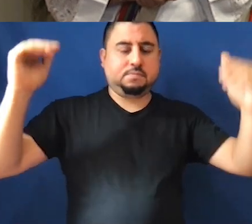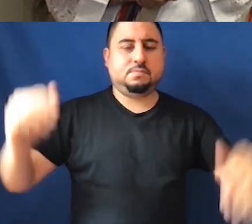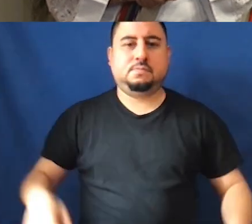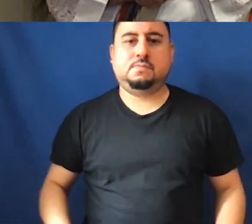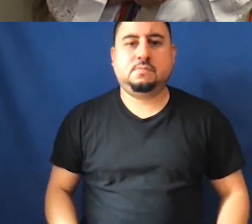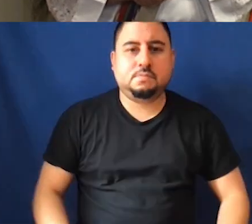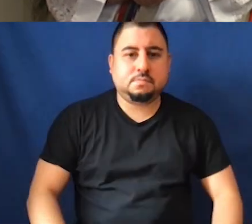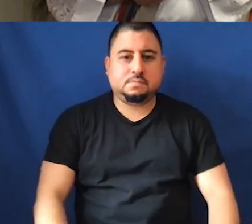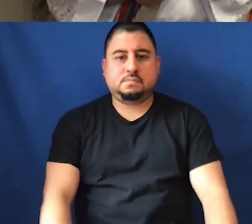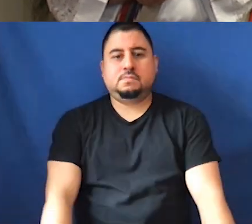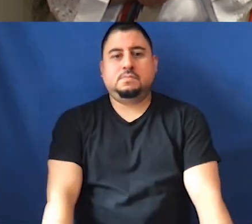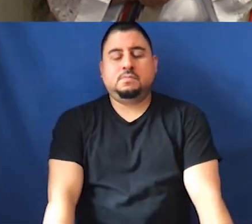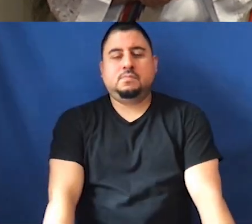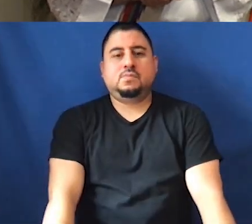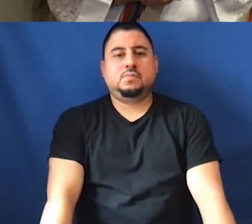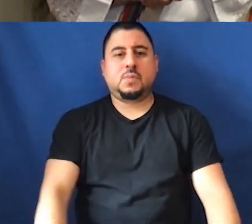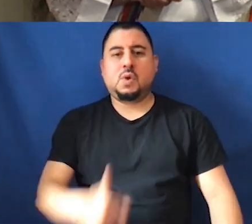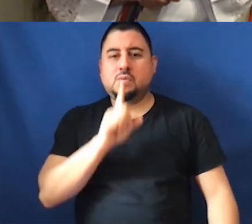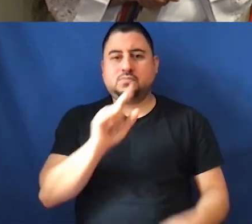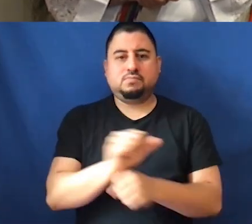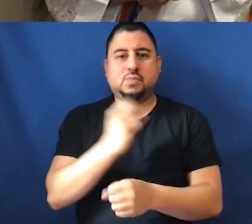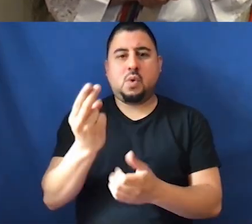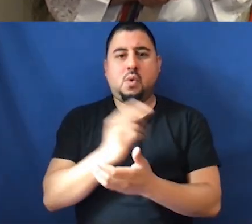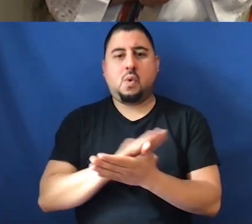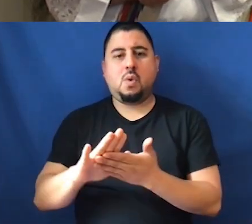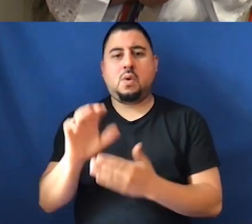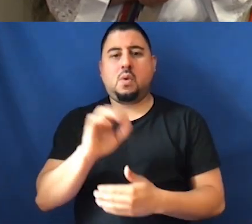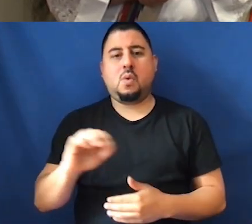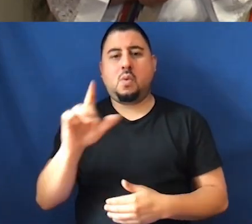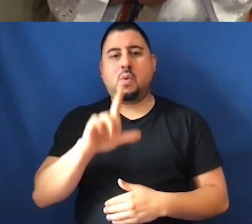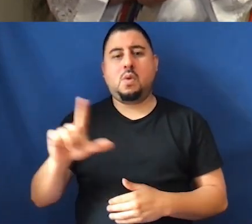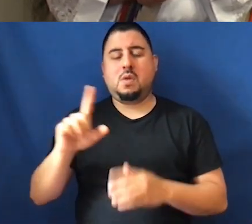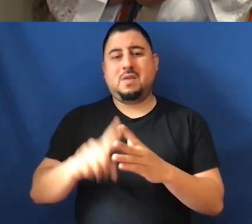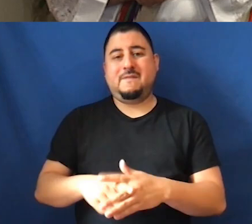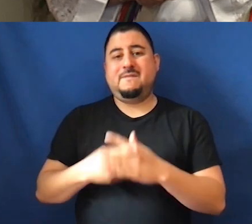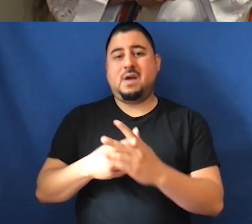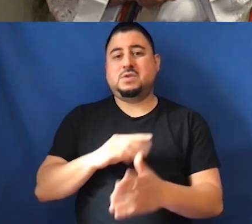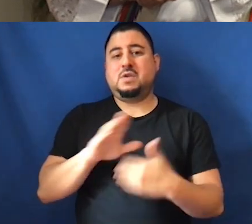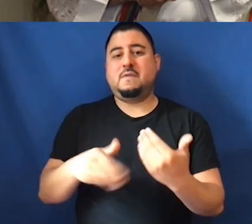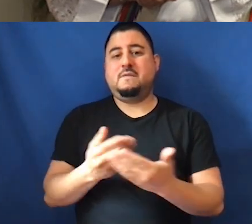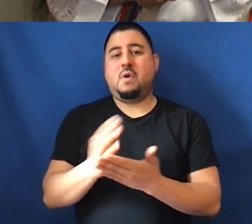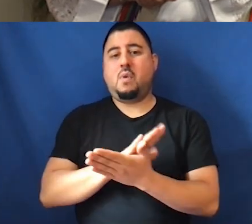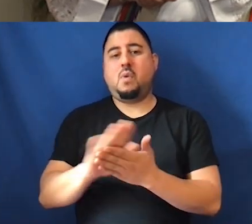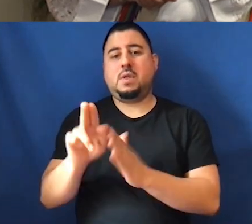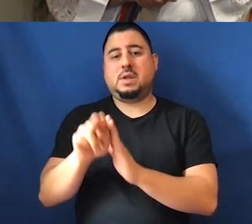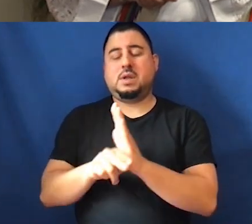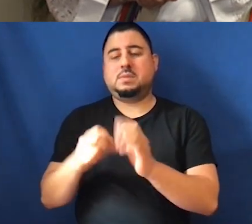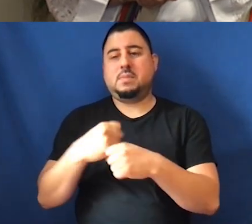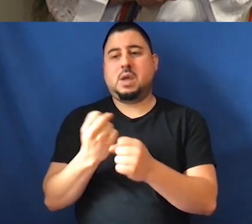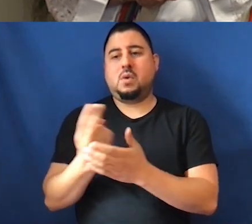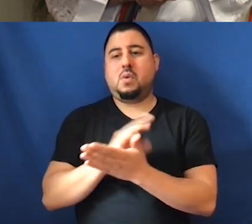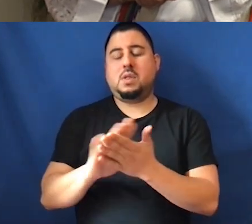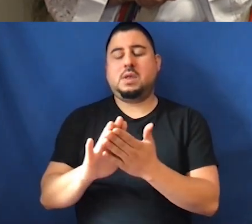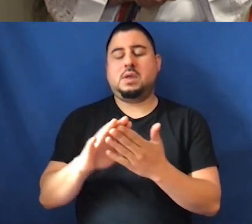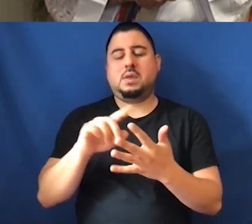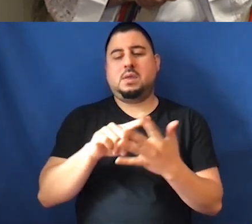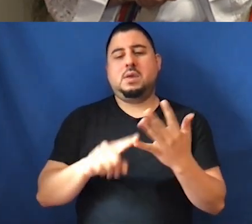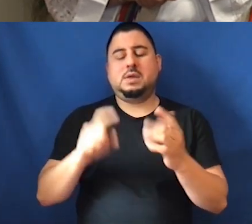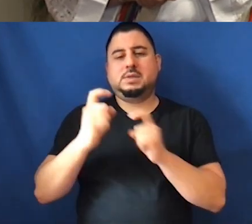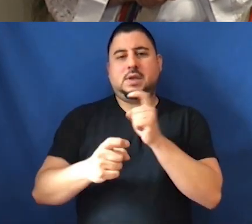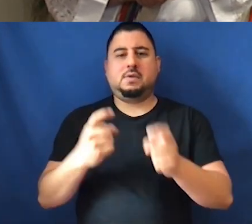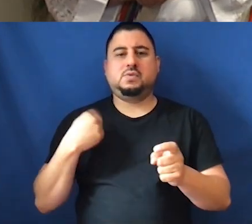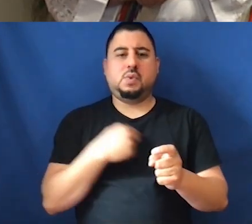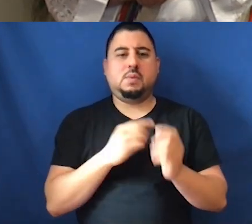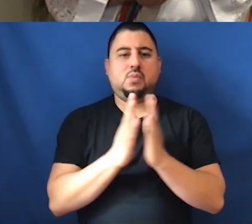highest. You are indeed holy, O Lord, the fount of all holiness. Make holy, therefore, these gifts, we